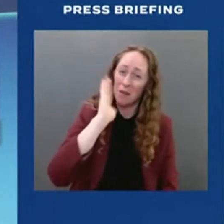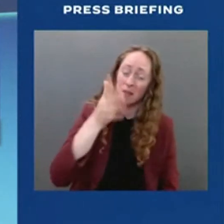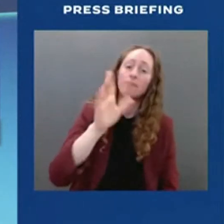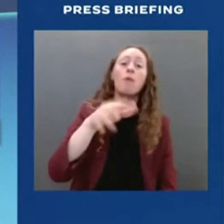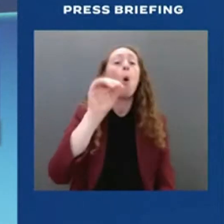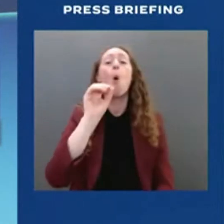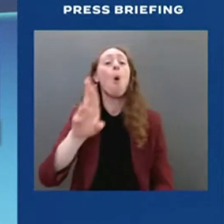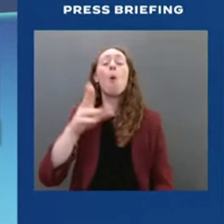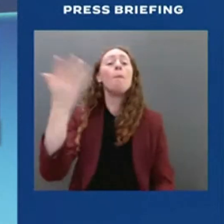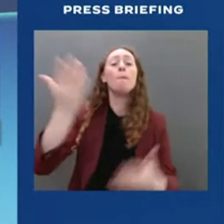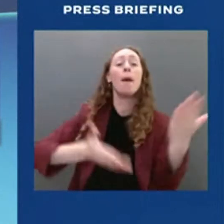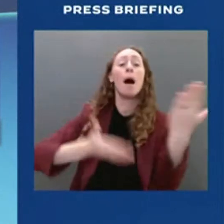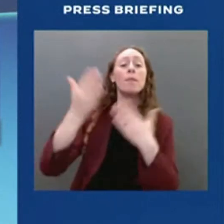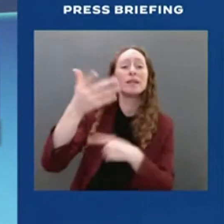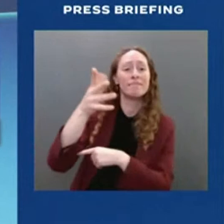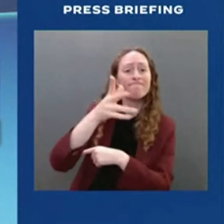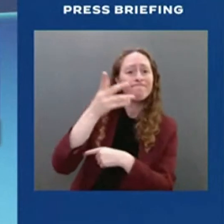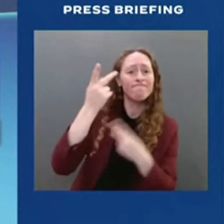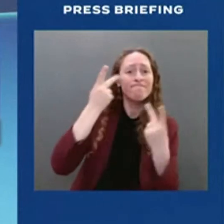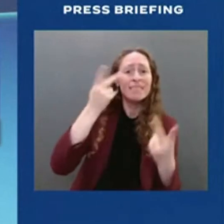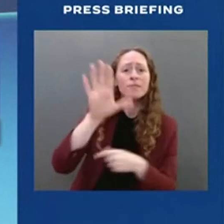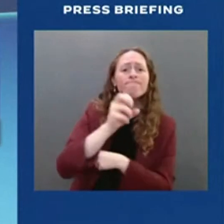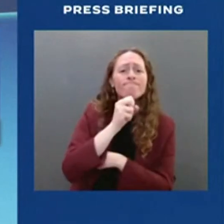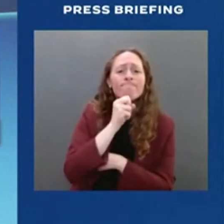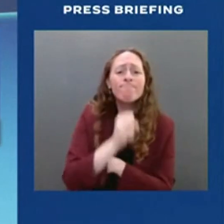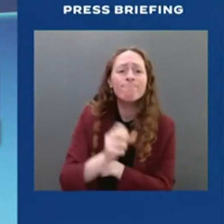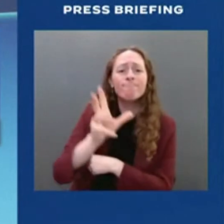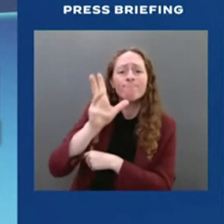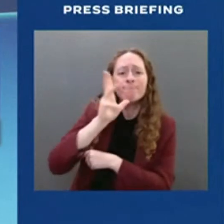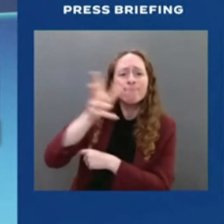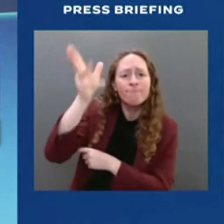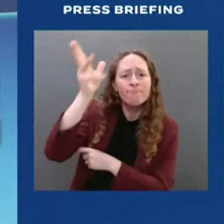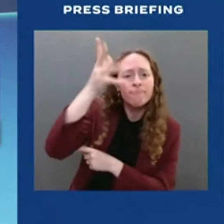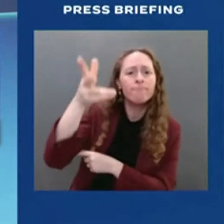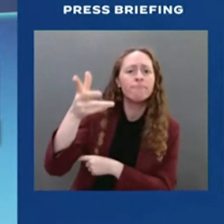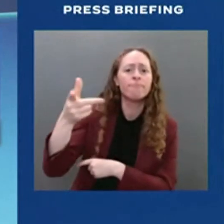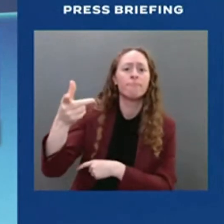wedding. The administration has made tests widely